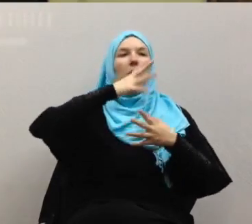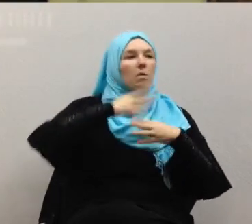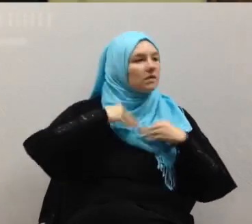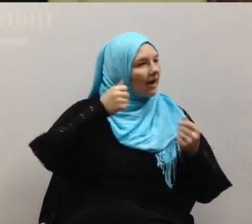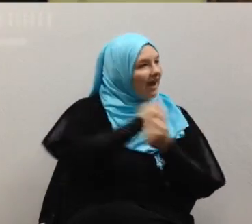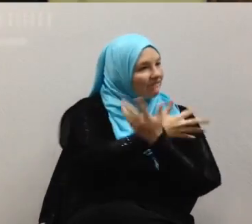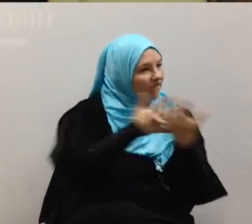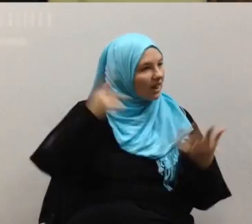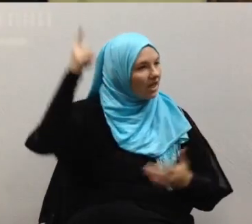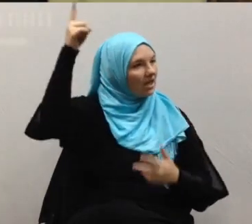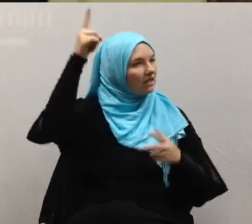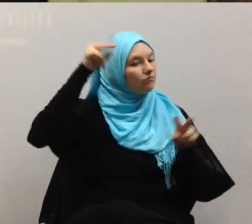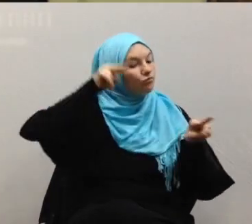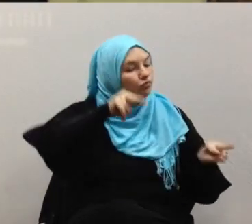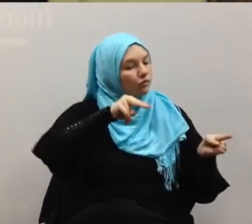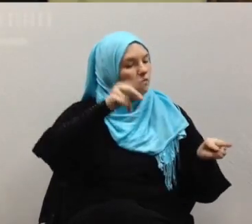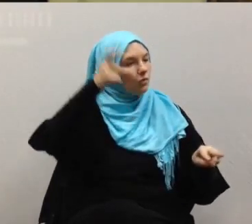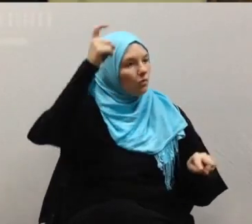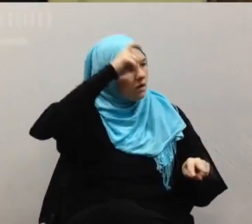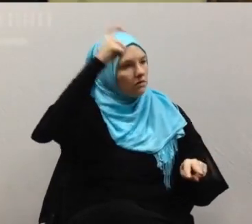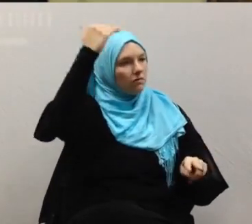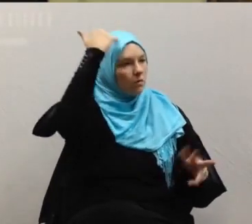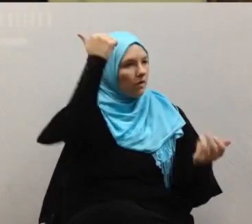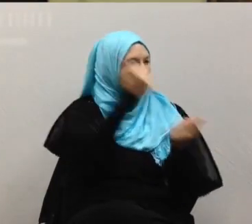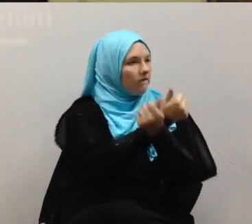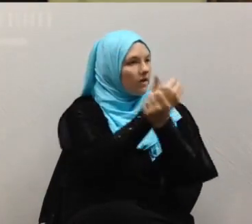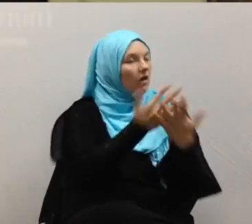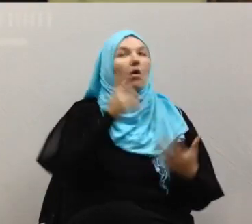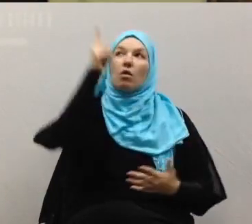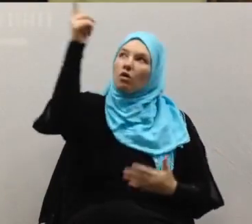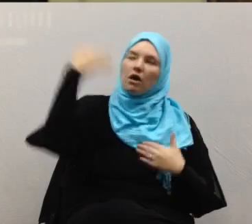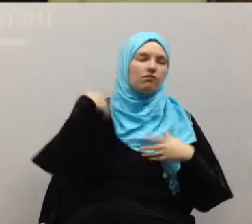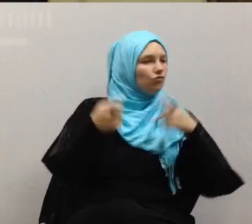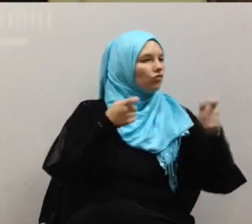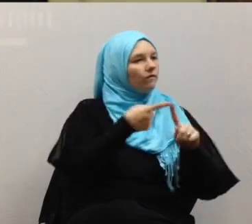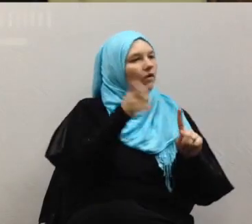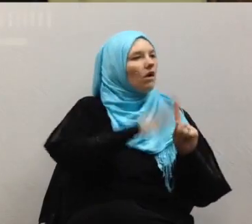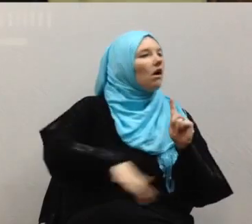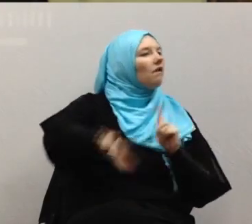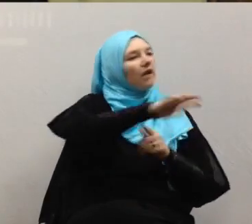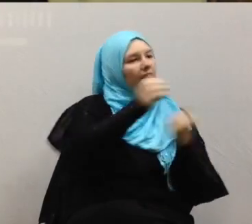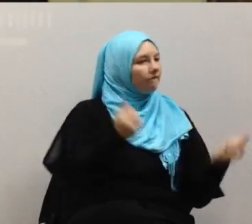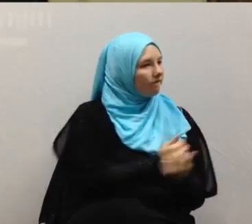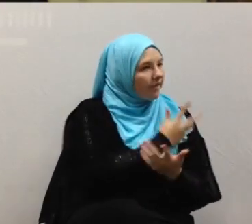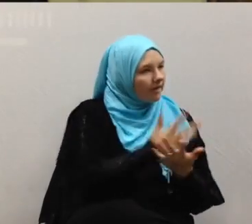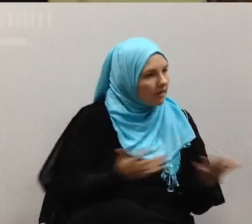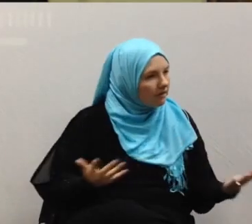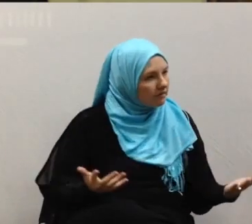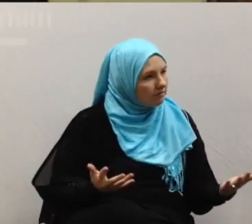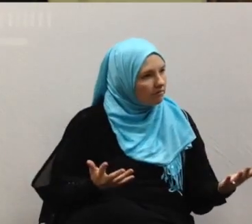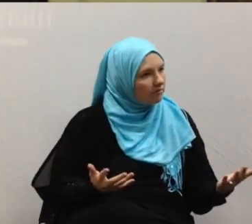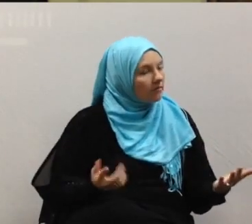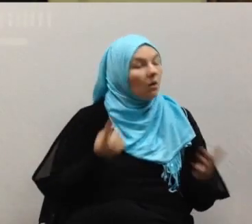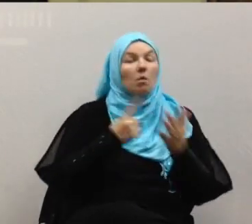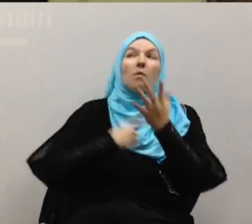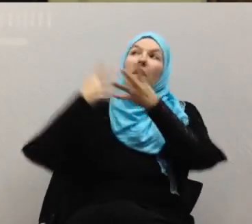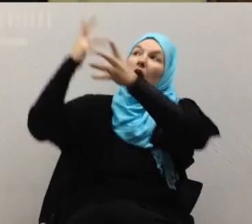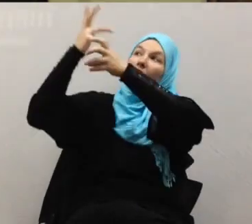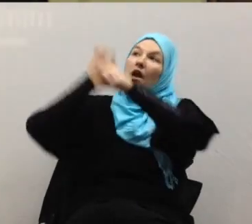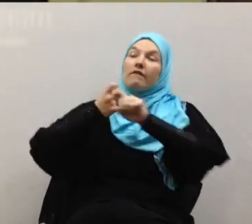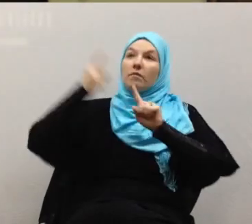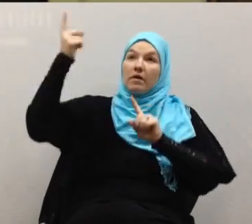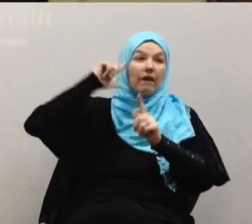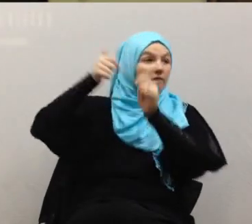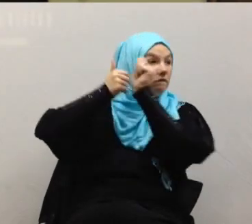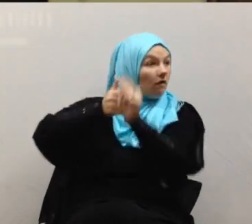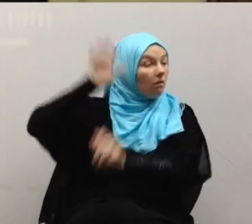and wise. Allah has control over everything. So what you get from Allah when you obey Allah is